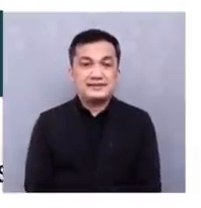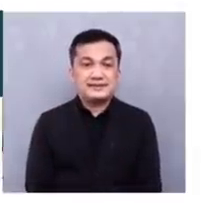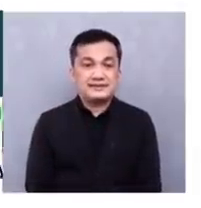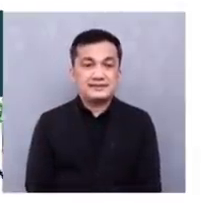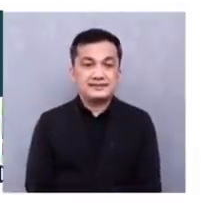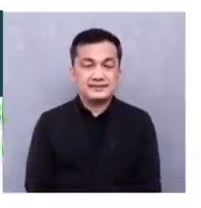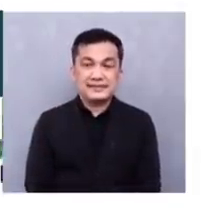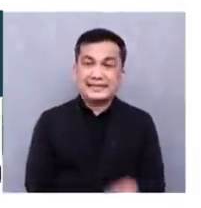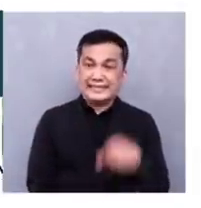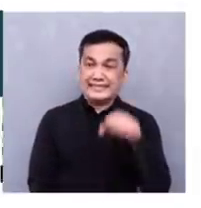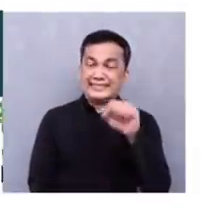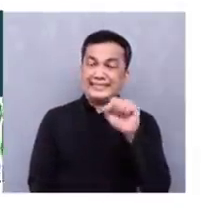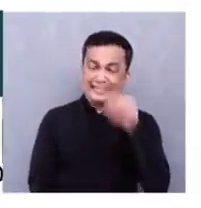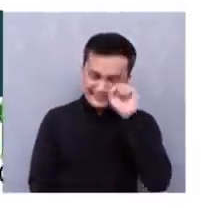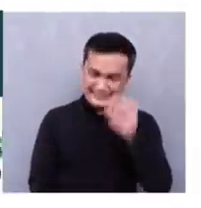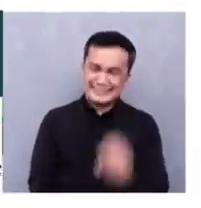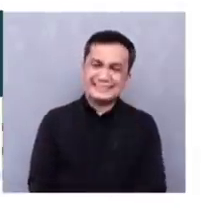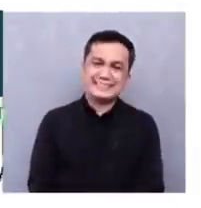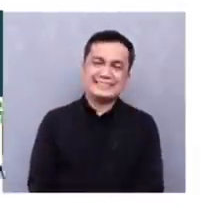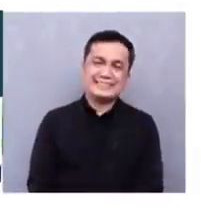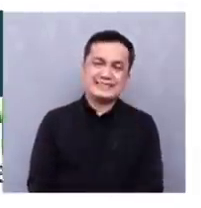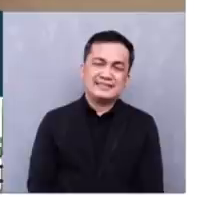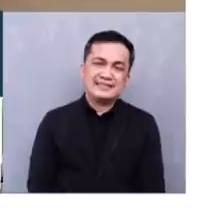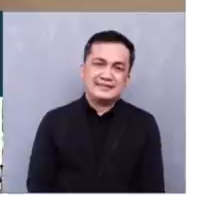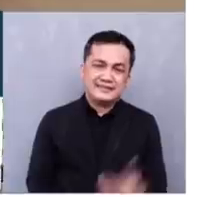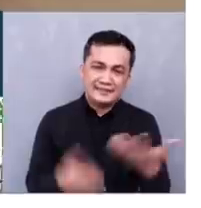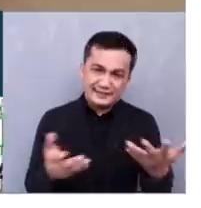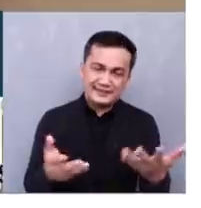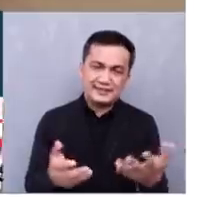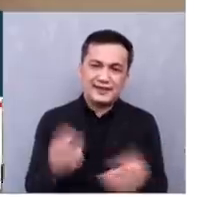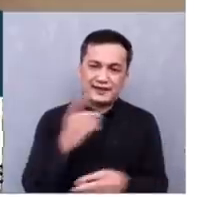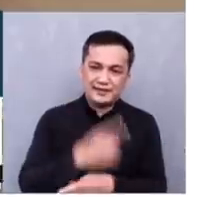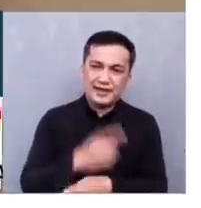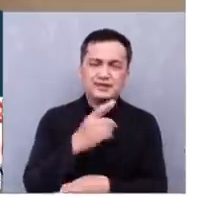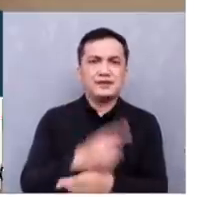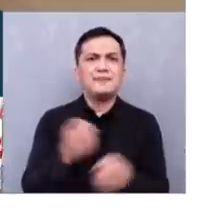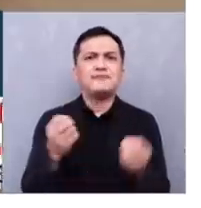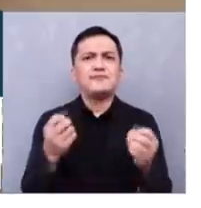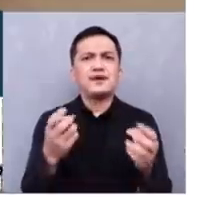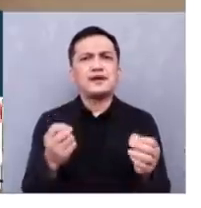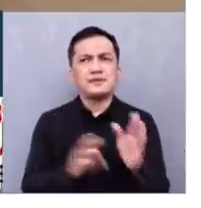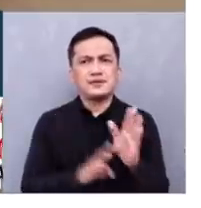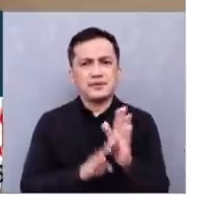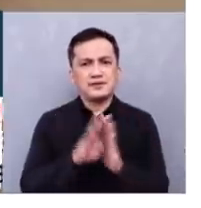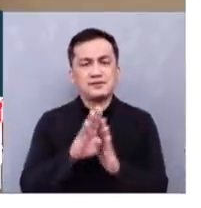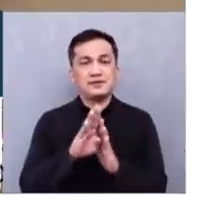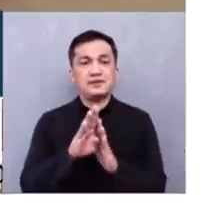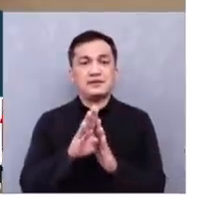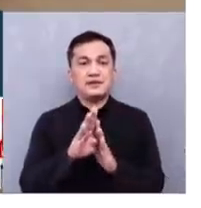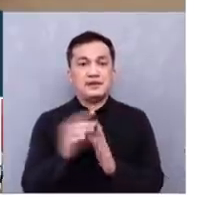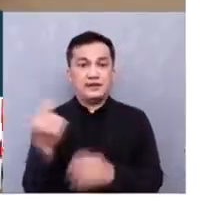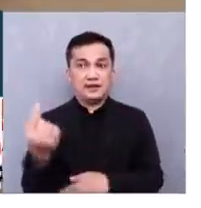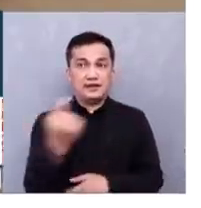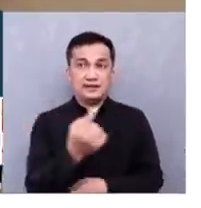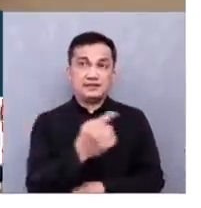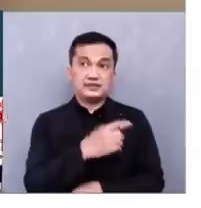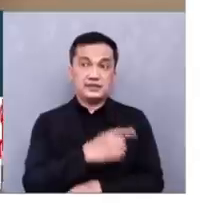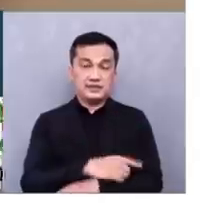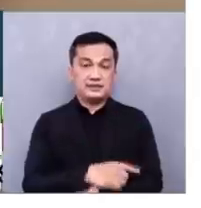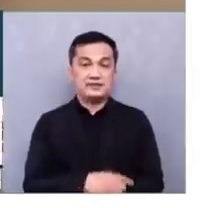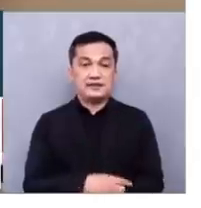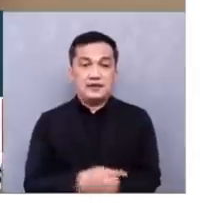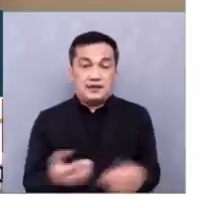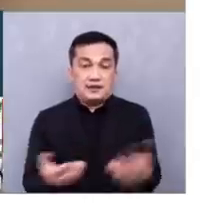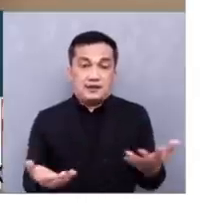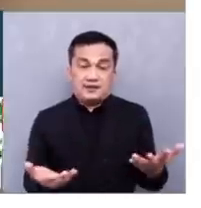Yes, I just play it day to day. Maraming developments on each day. No, we'll never